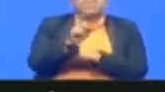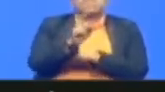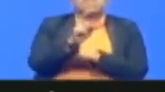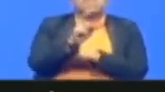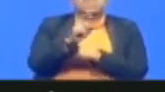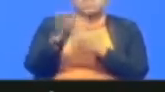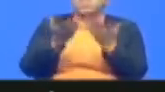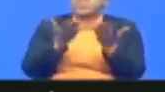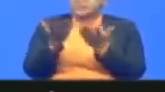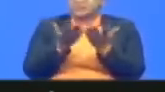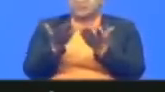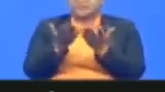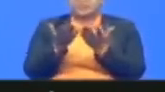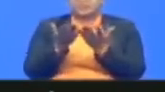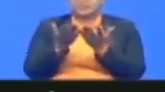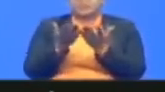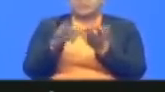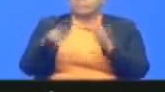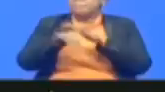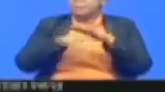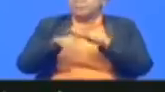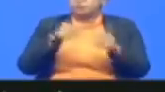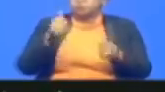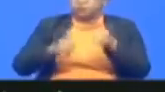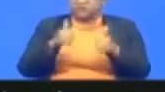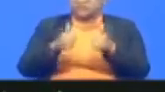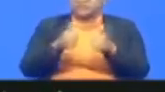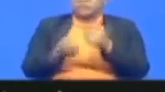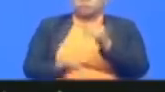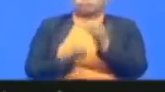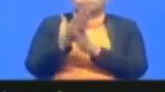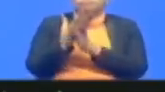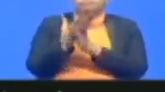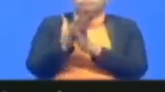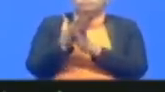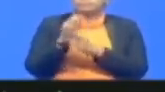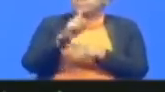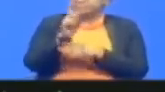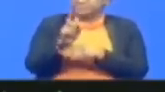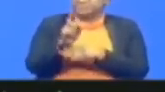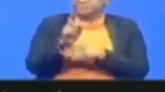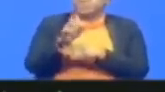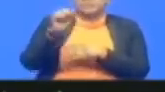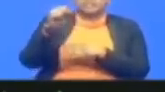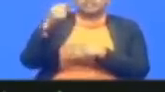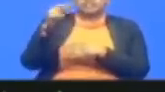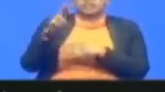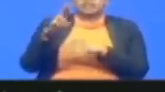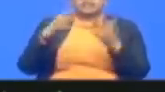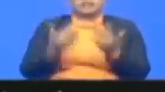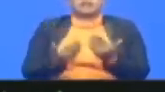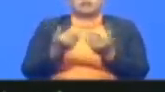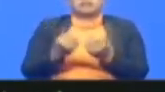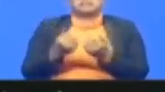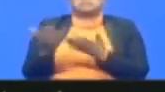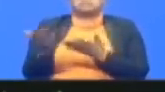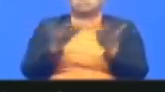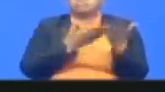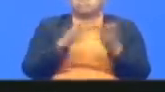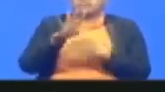it serving the purpose for which it was set up? The standard gauge railway has already ferried at least 4 million passengers